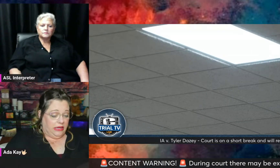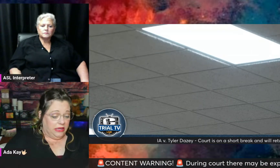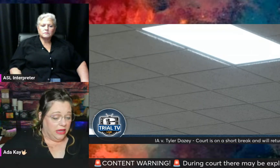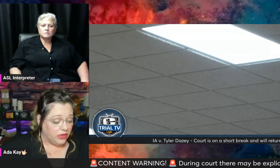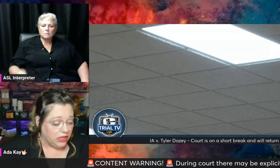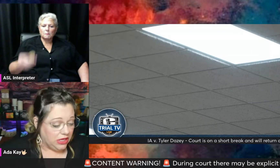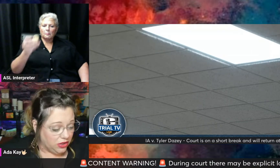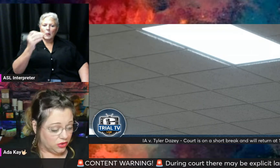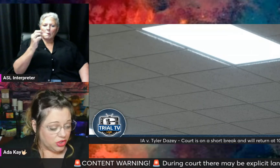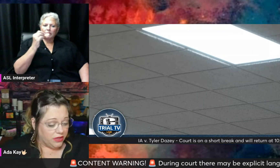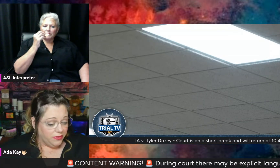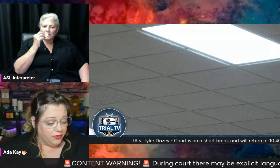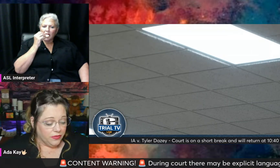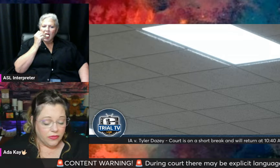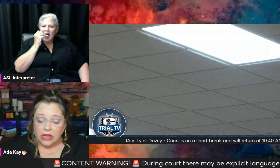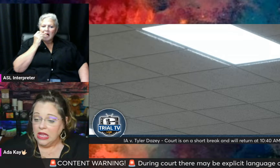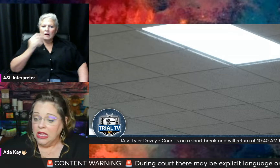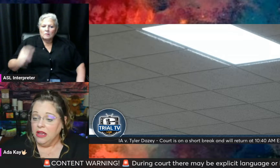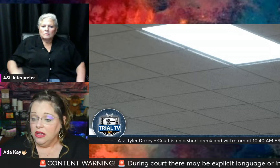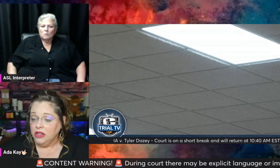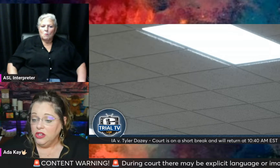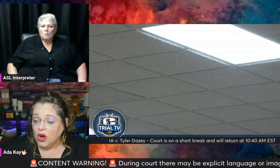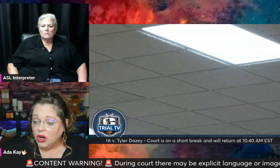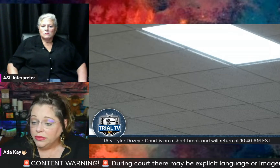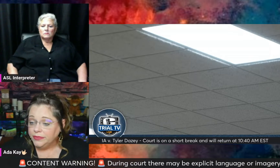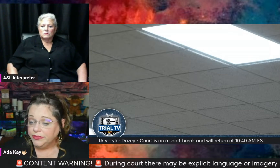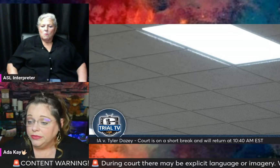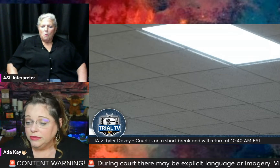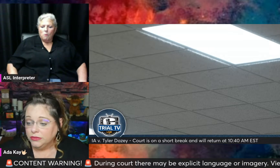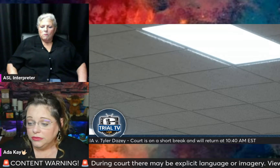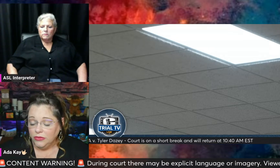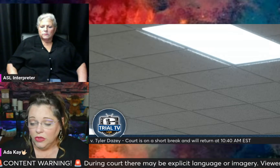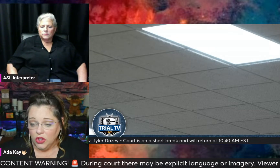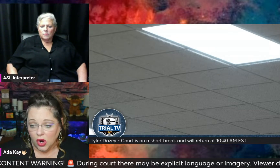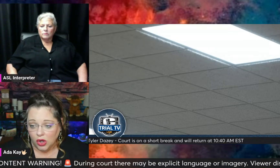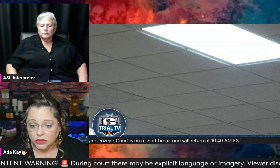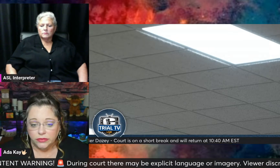I didn't have the energy. Y'all,